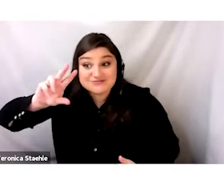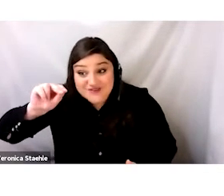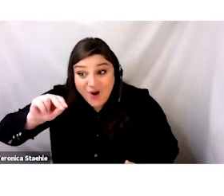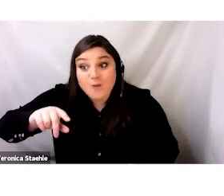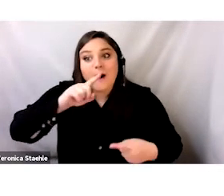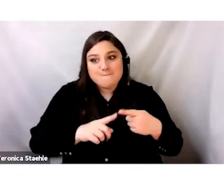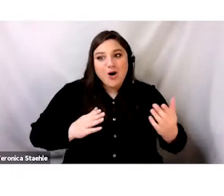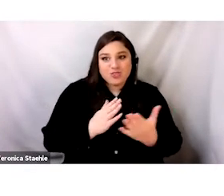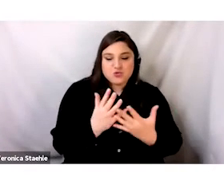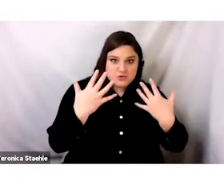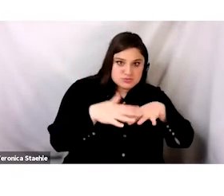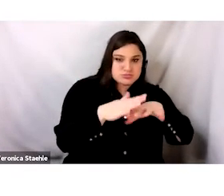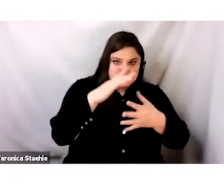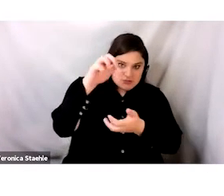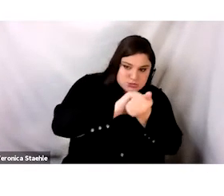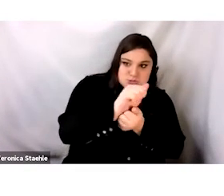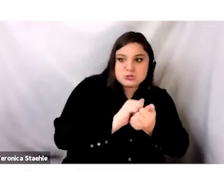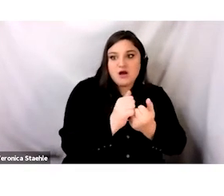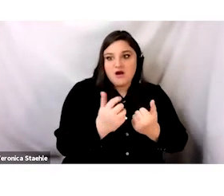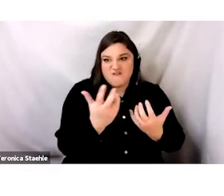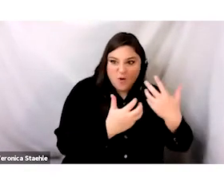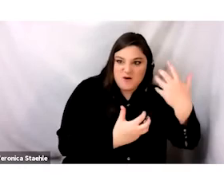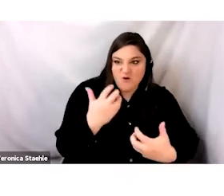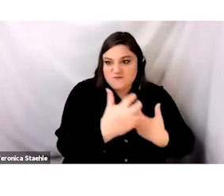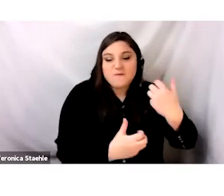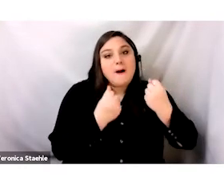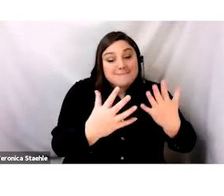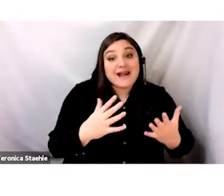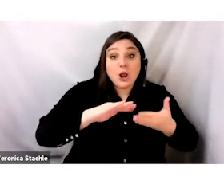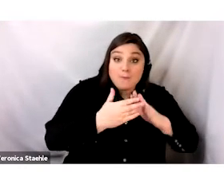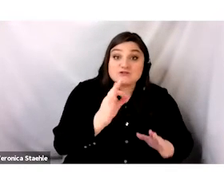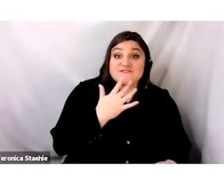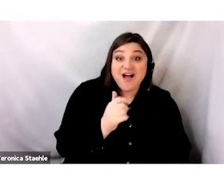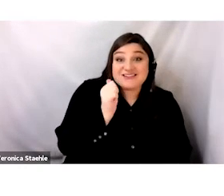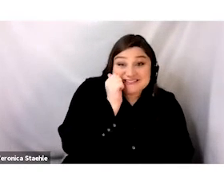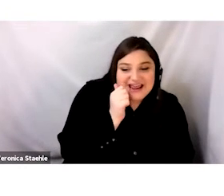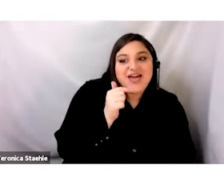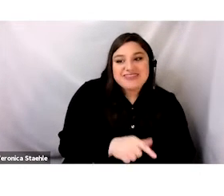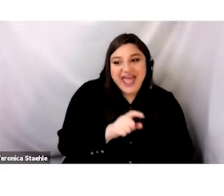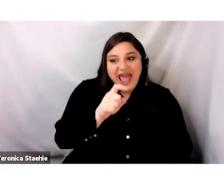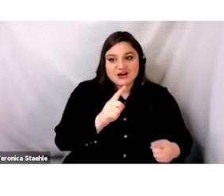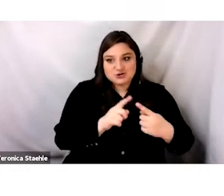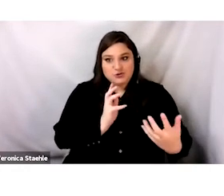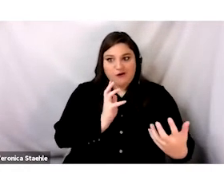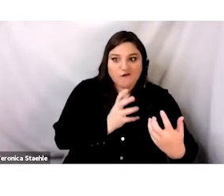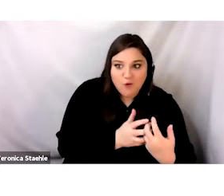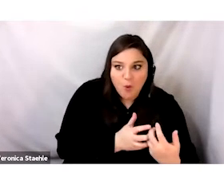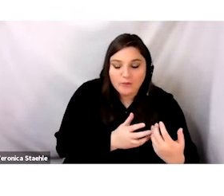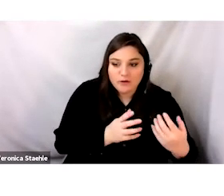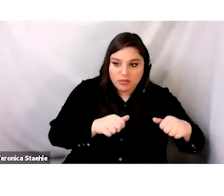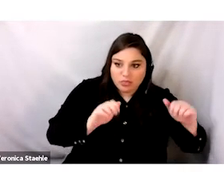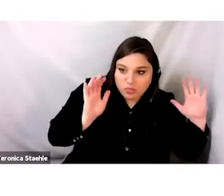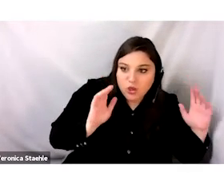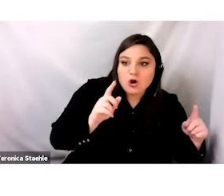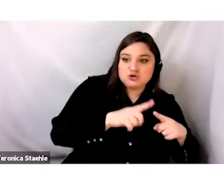and conformity that a lot of communities of color have had to do to survive in their country and in their society, have led to